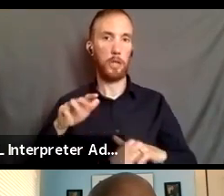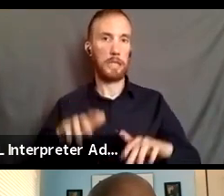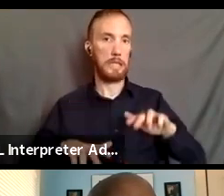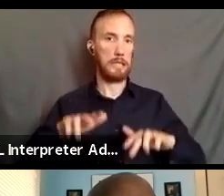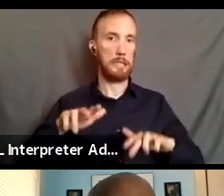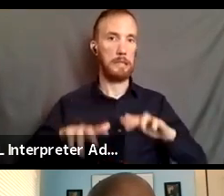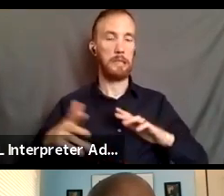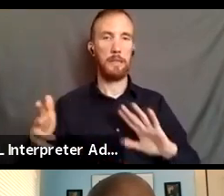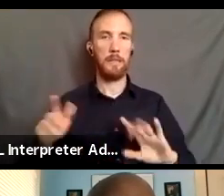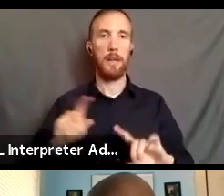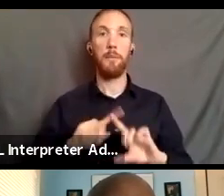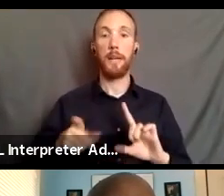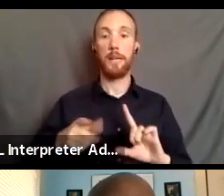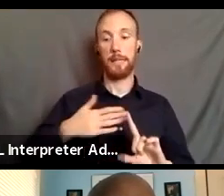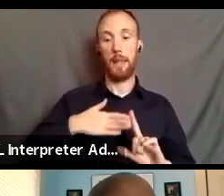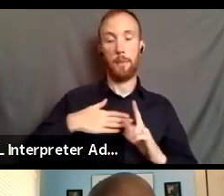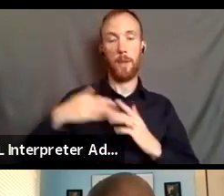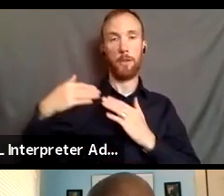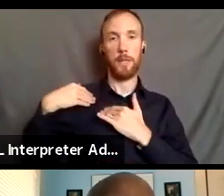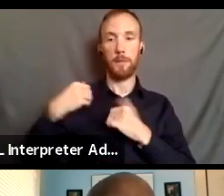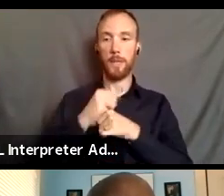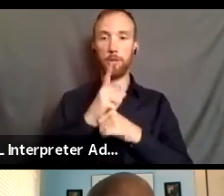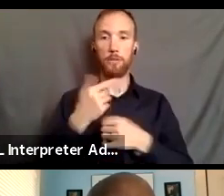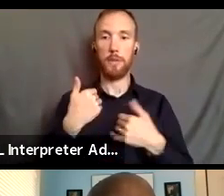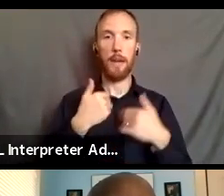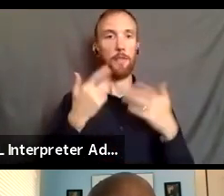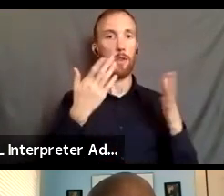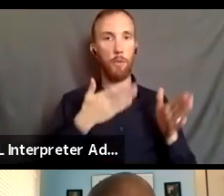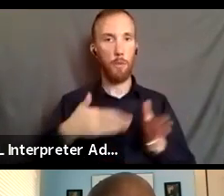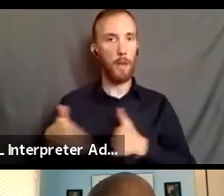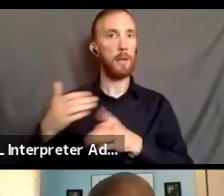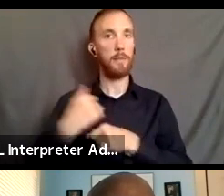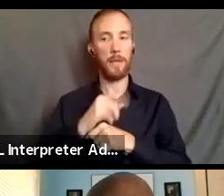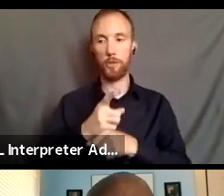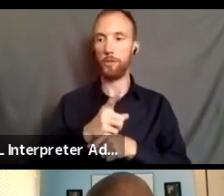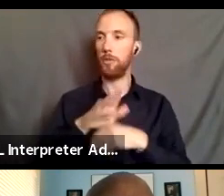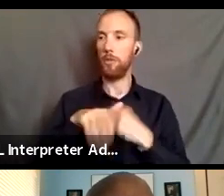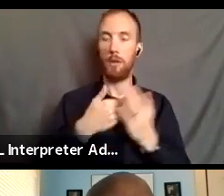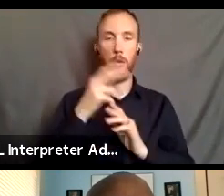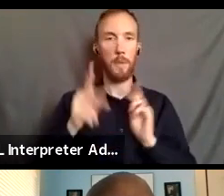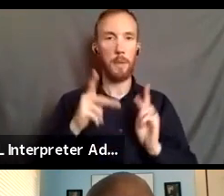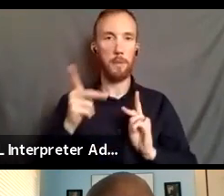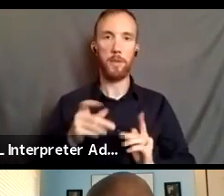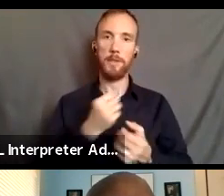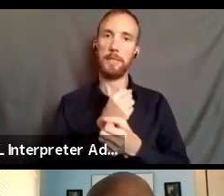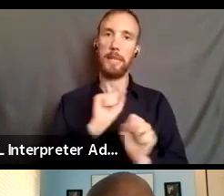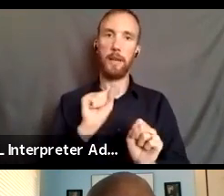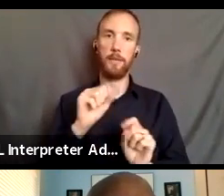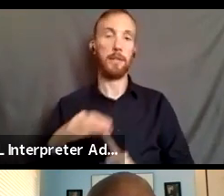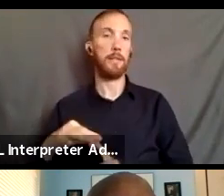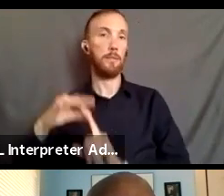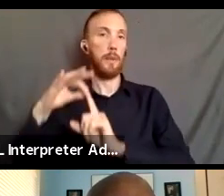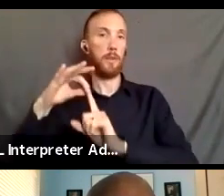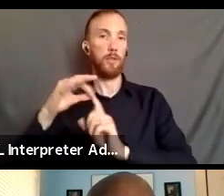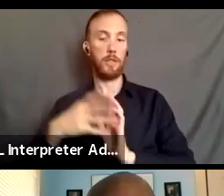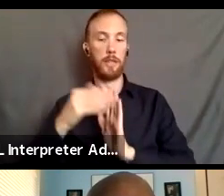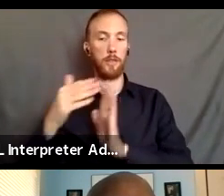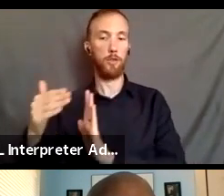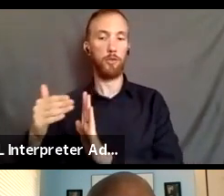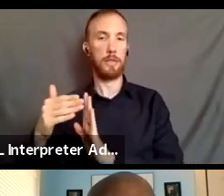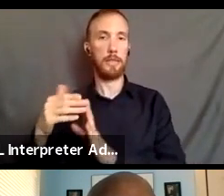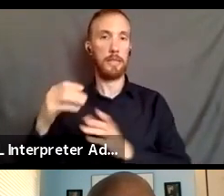sure that we have plans in place to keep people safe especially our students um inside and outside of the